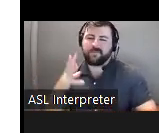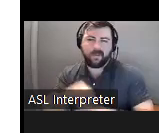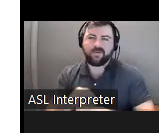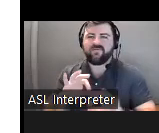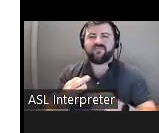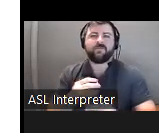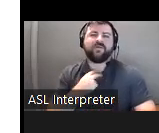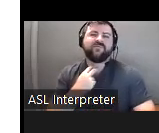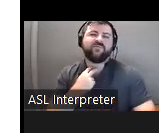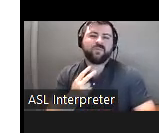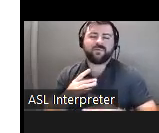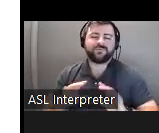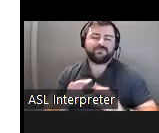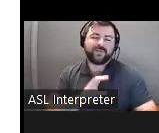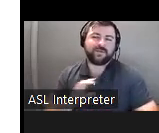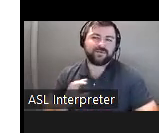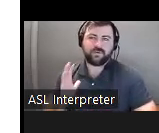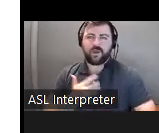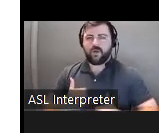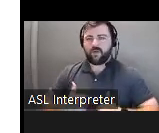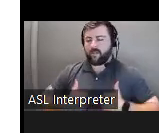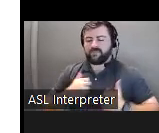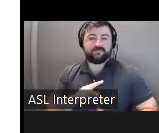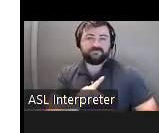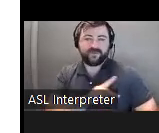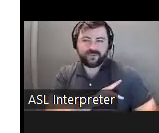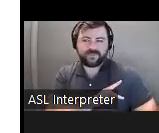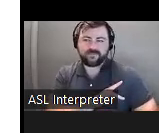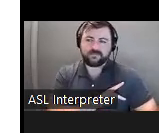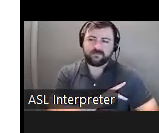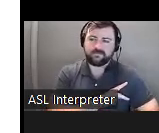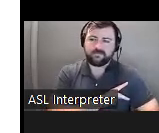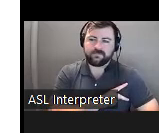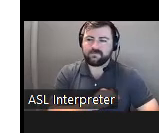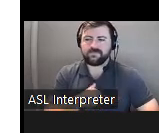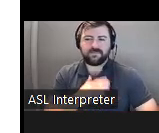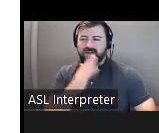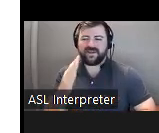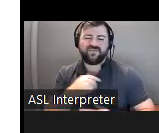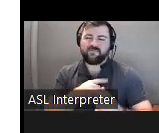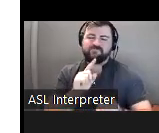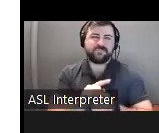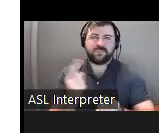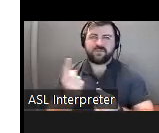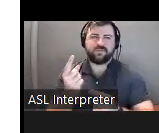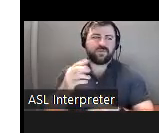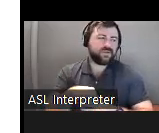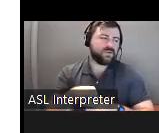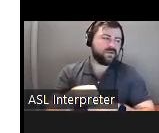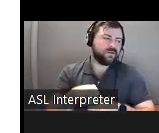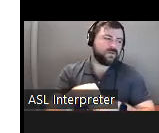Voice Council and our lives personally. I've never met someone in the